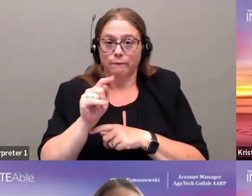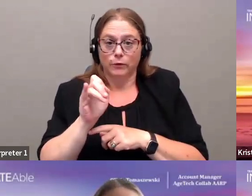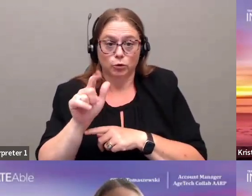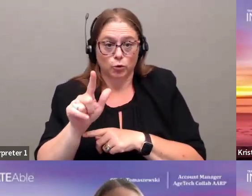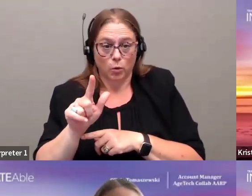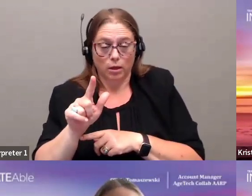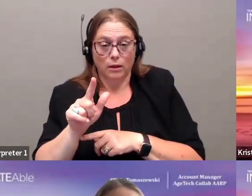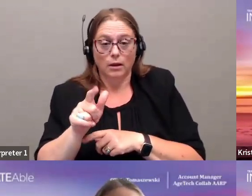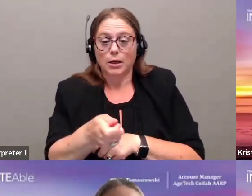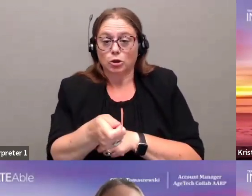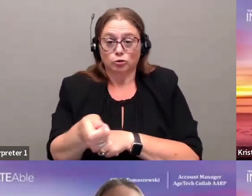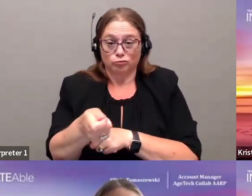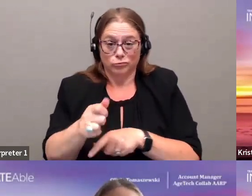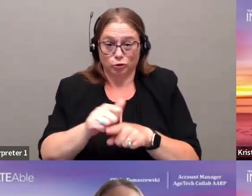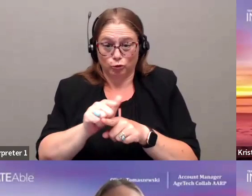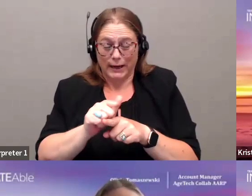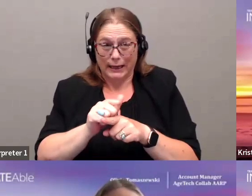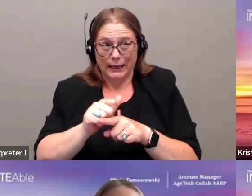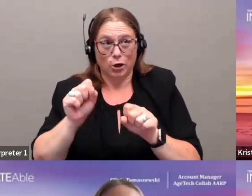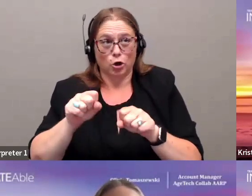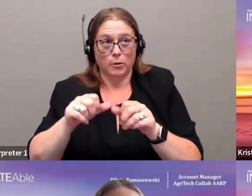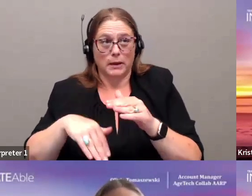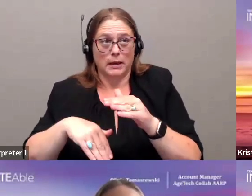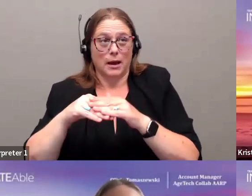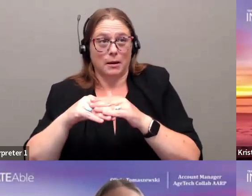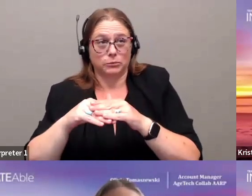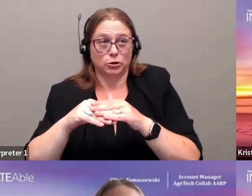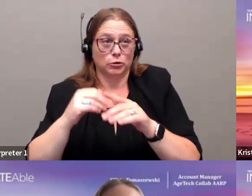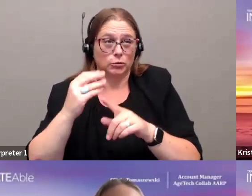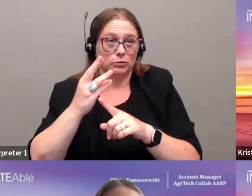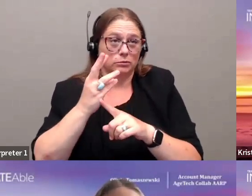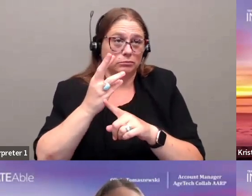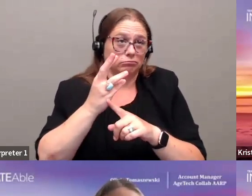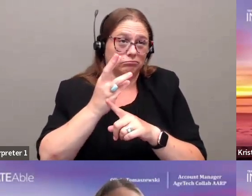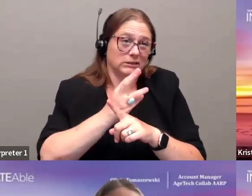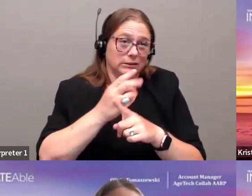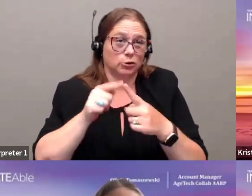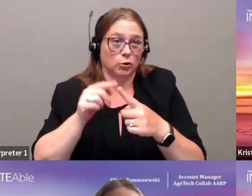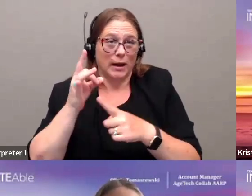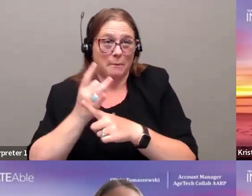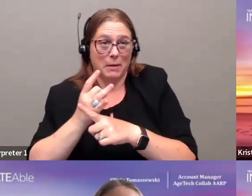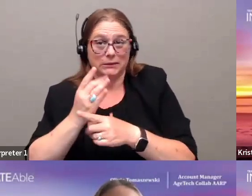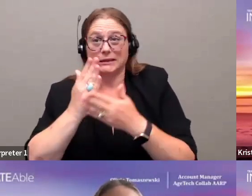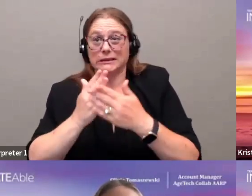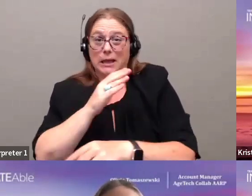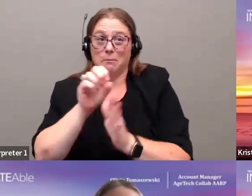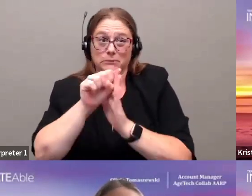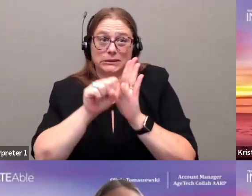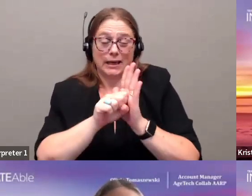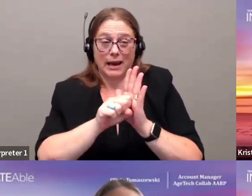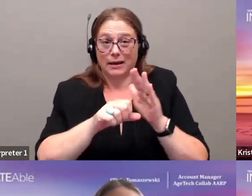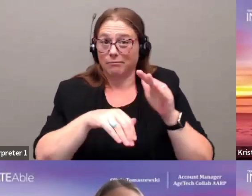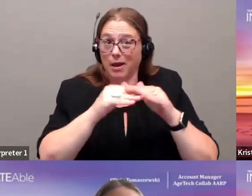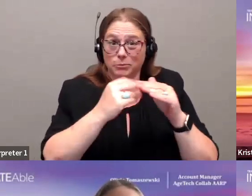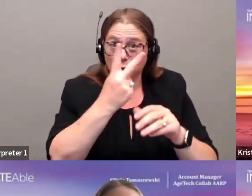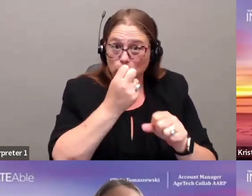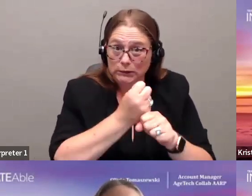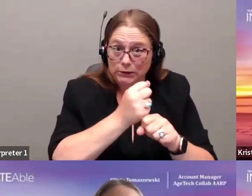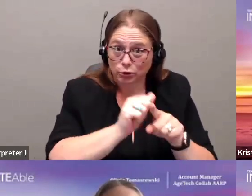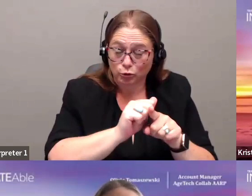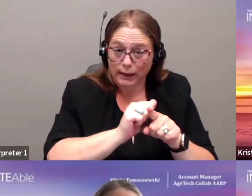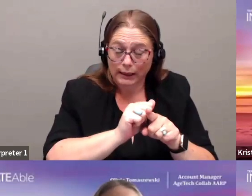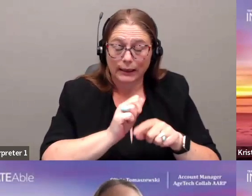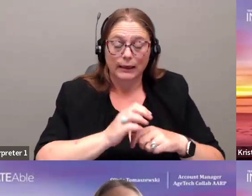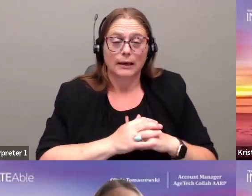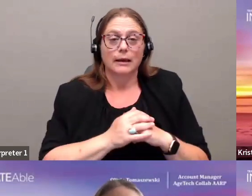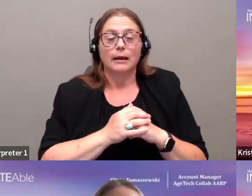anywhere from 6 to 8 months, some states up to 2.5 years. And when we look at the ability to have our aging population, especially with ARP here, the CDC came